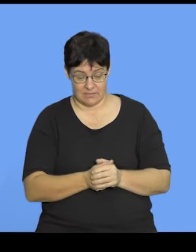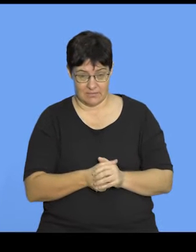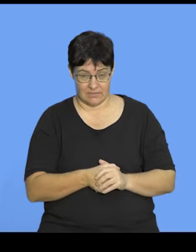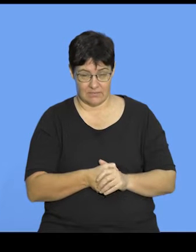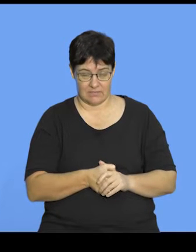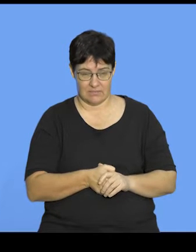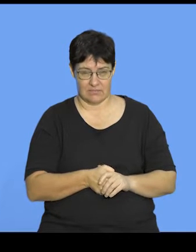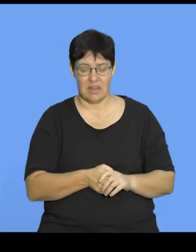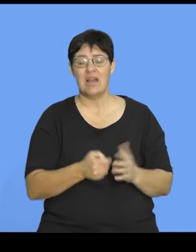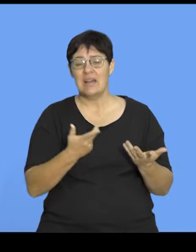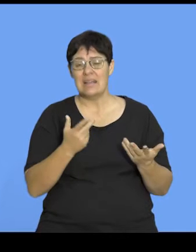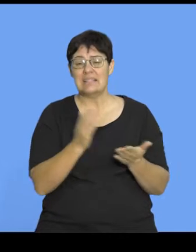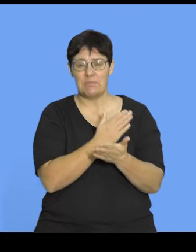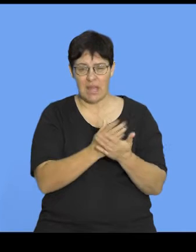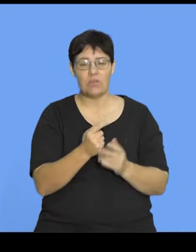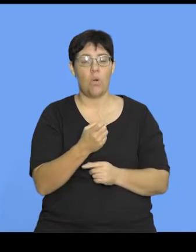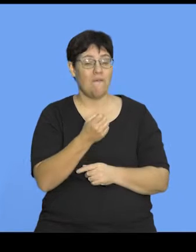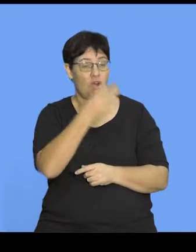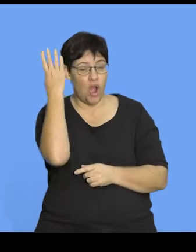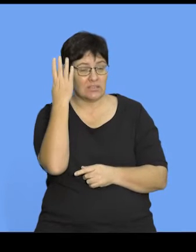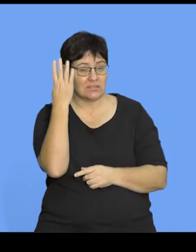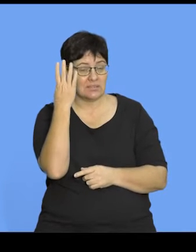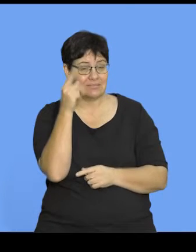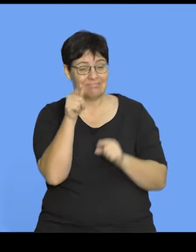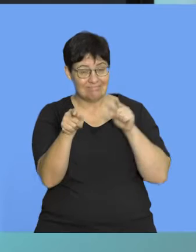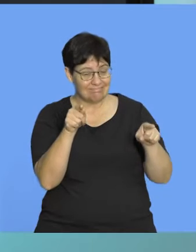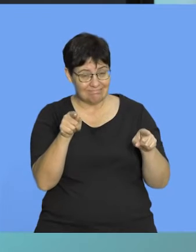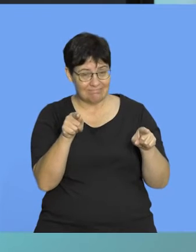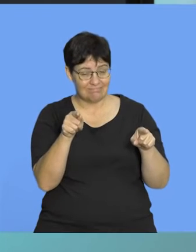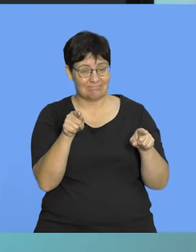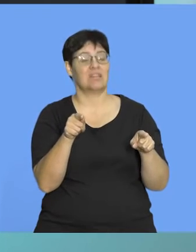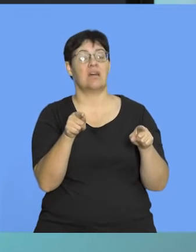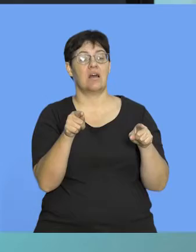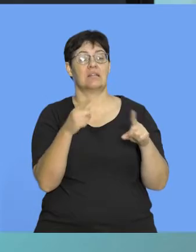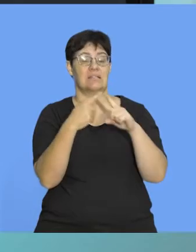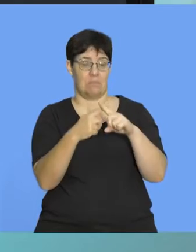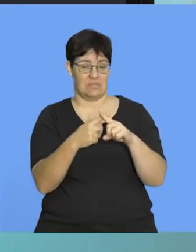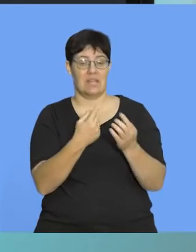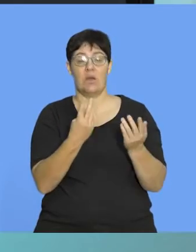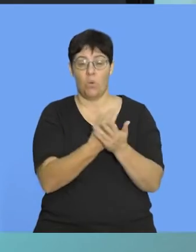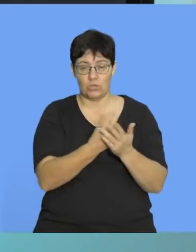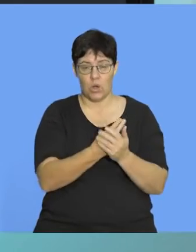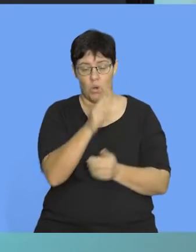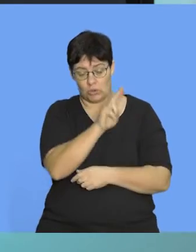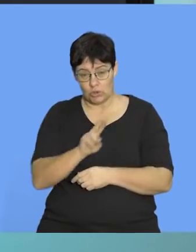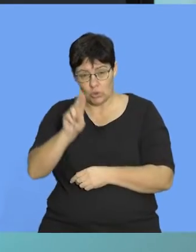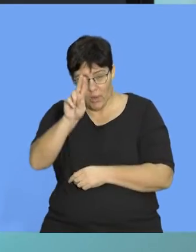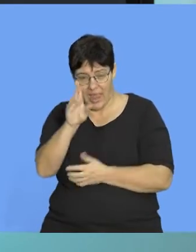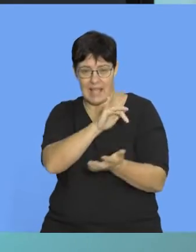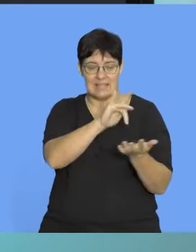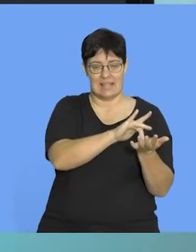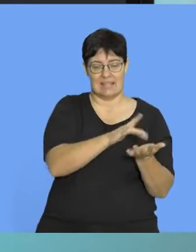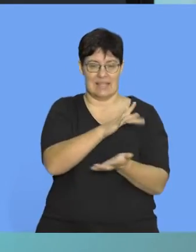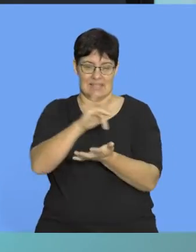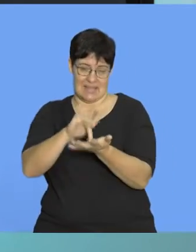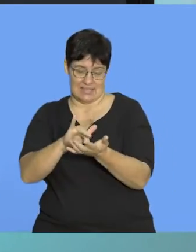this one, we forget about the fact that it's the product of their masses and it's the square between their